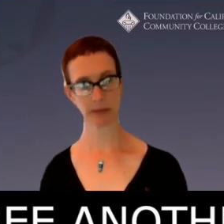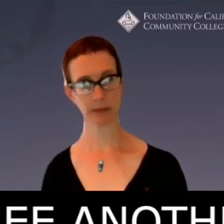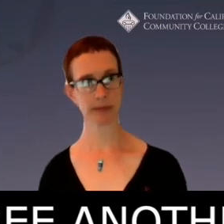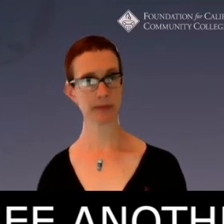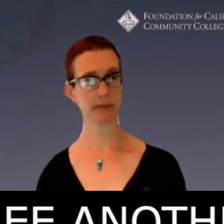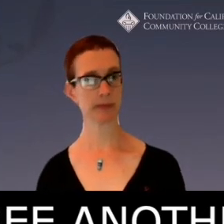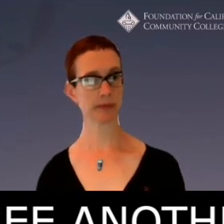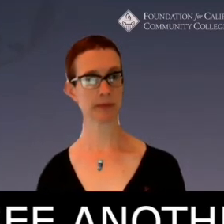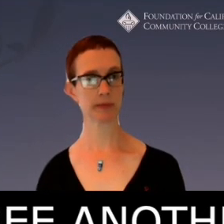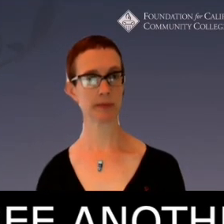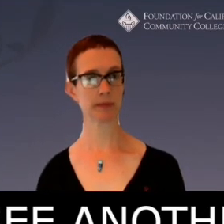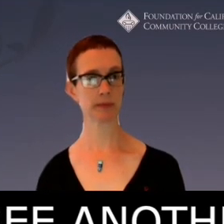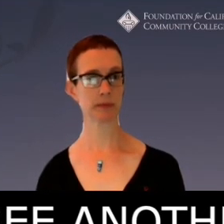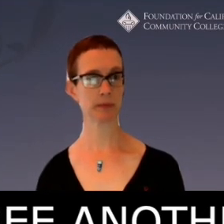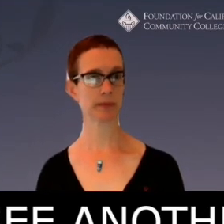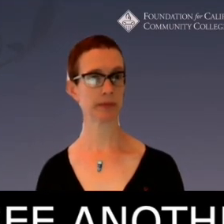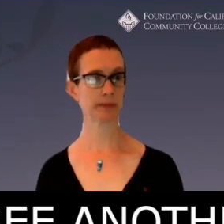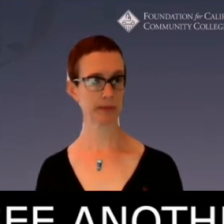Maybe not.